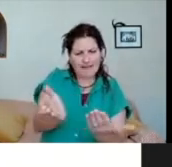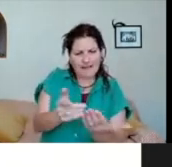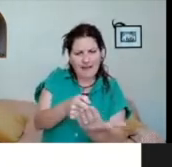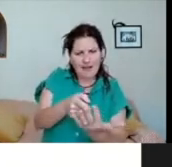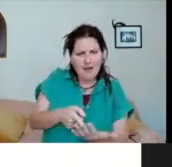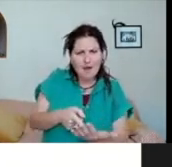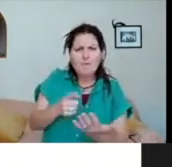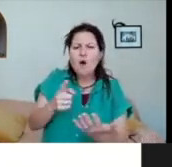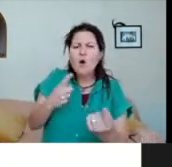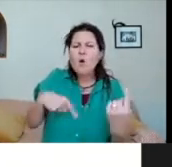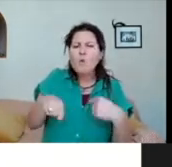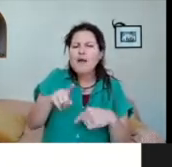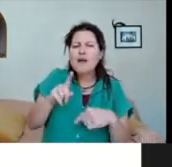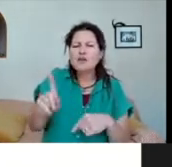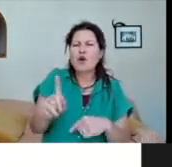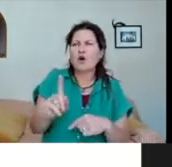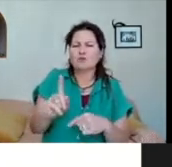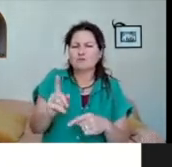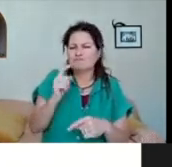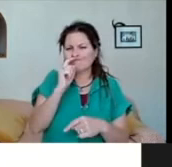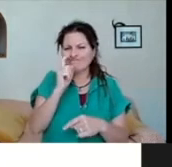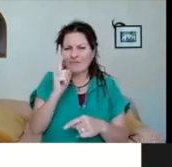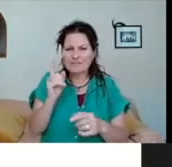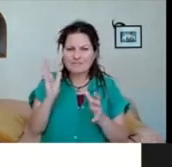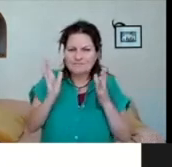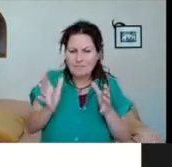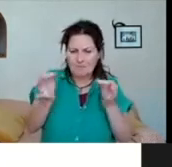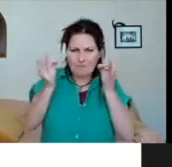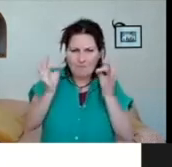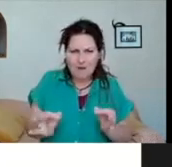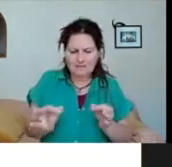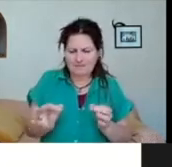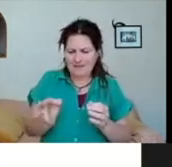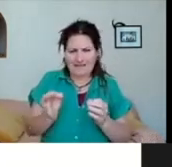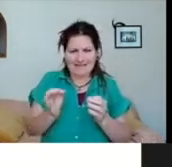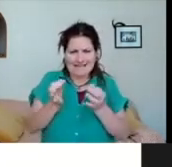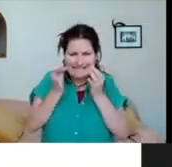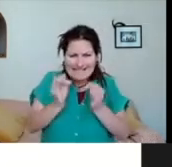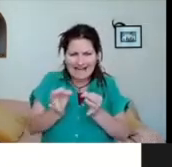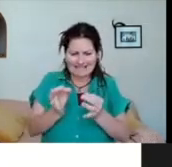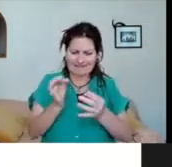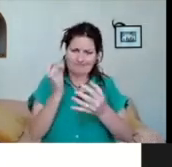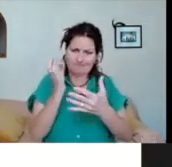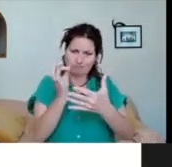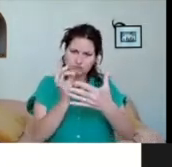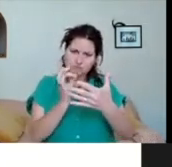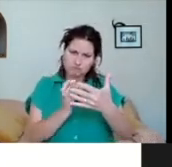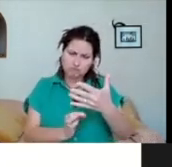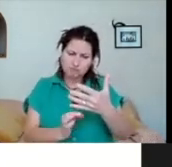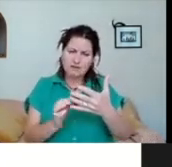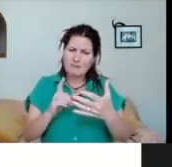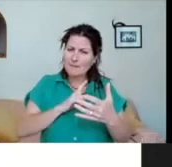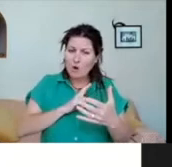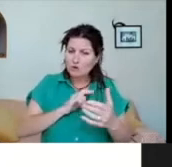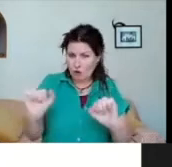on asking you to factor in already everything, considering that you haven't started working yet. Mm-hmm. So, you